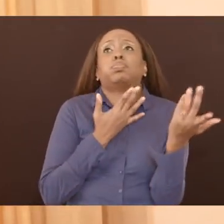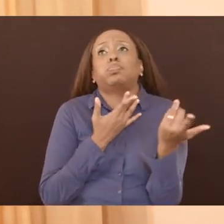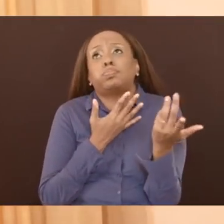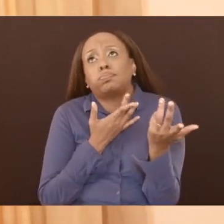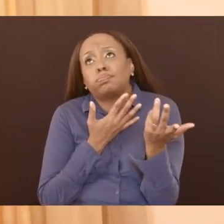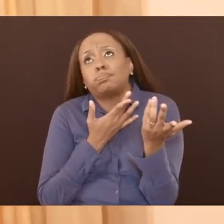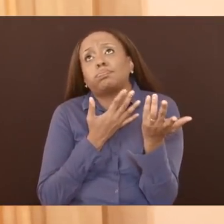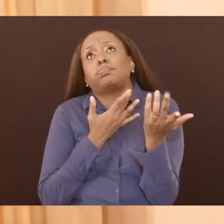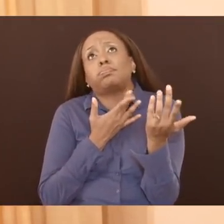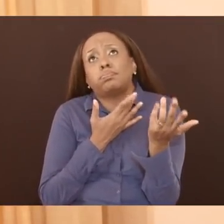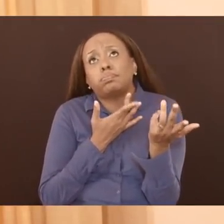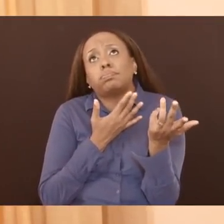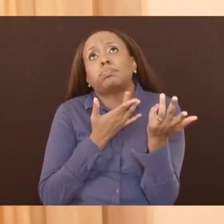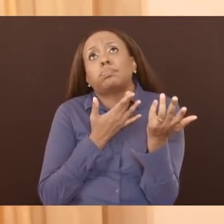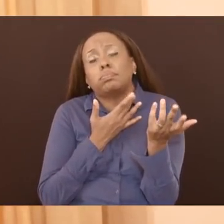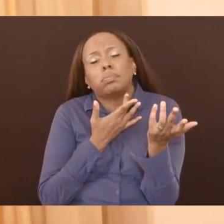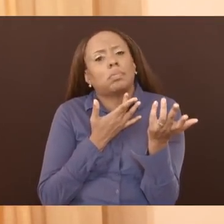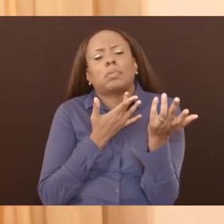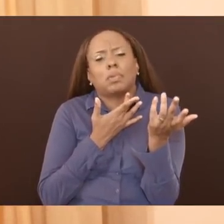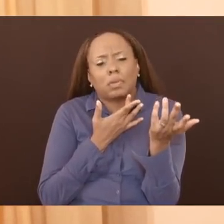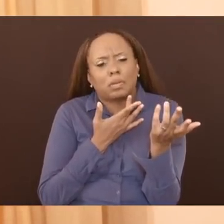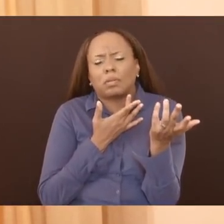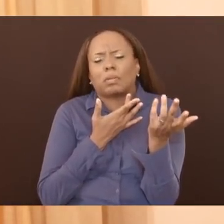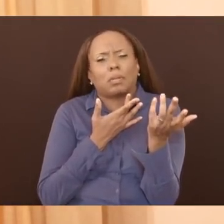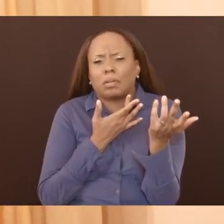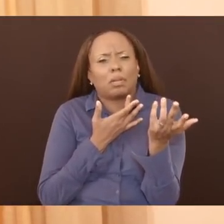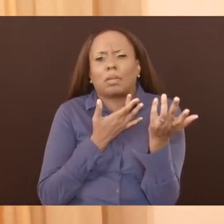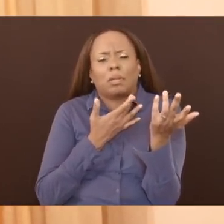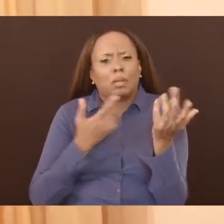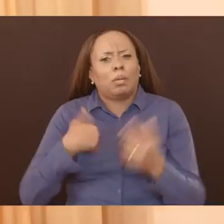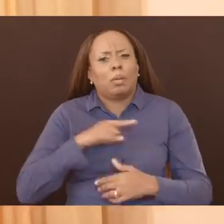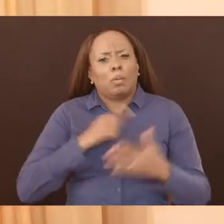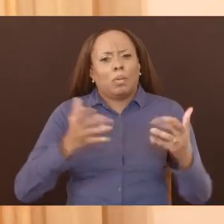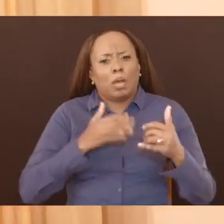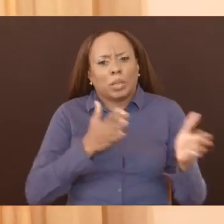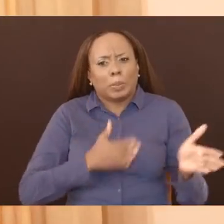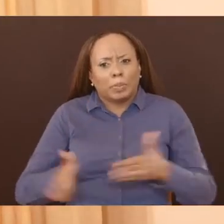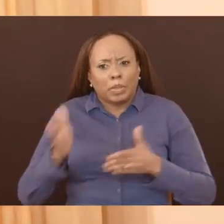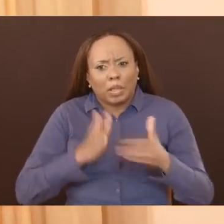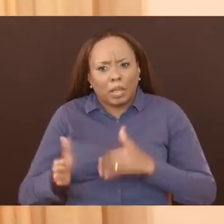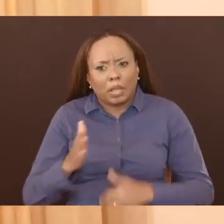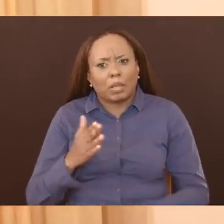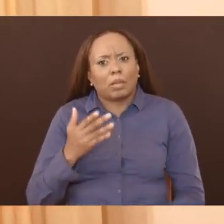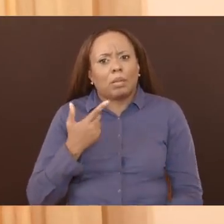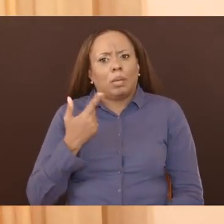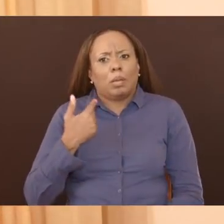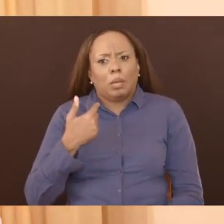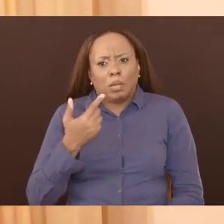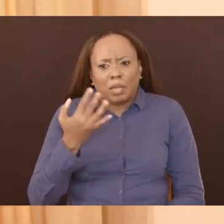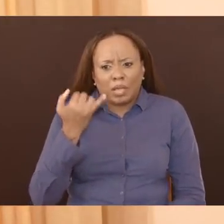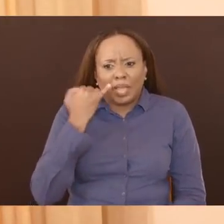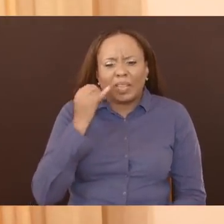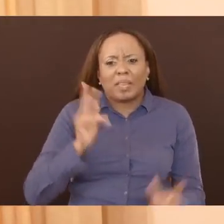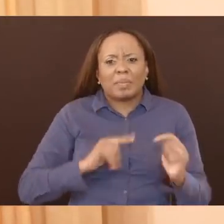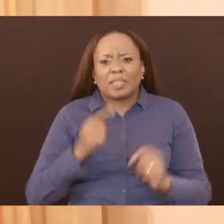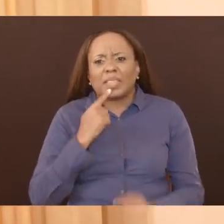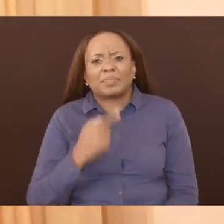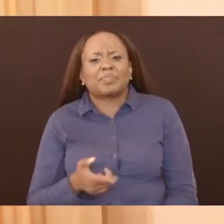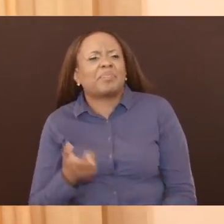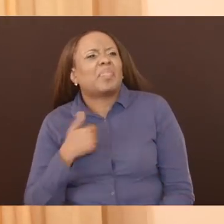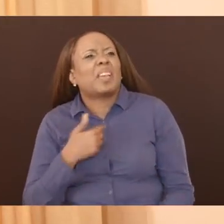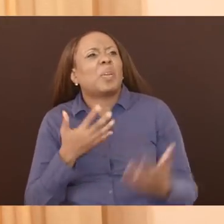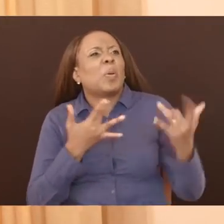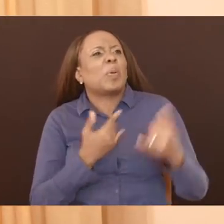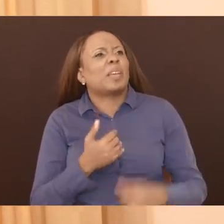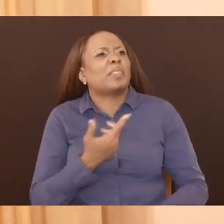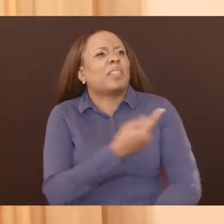we are. We want to plan, and we want you to take in front before in front take you. And those who keep saying, we're going to wait and we're going to